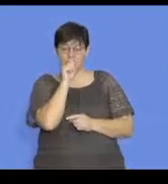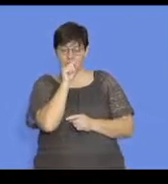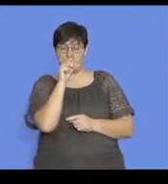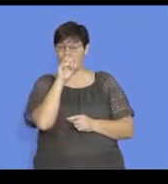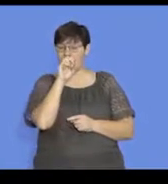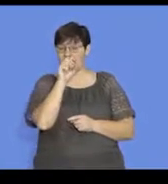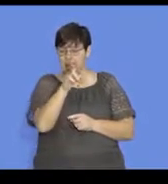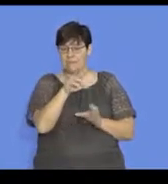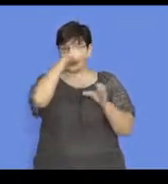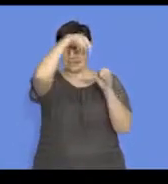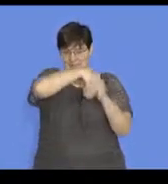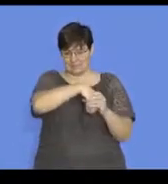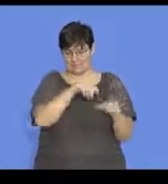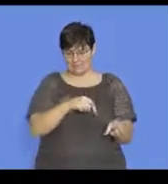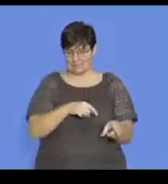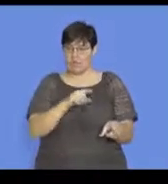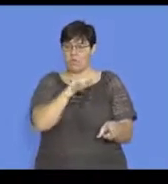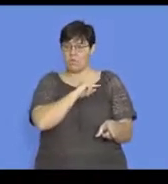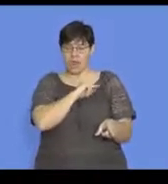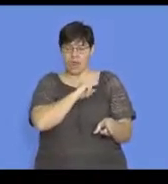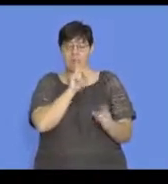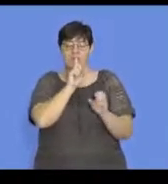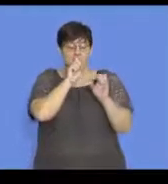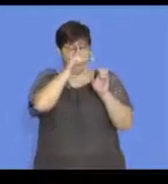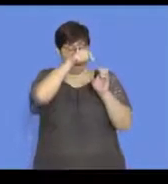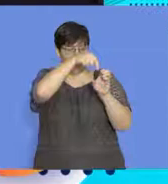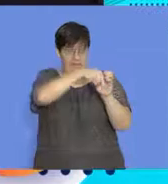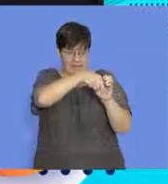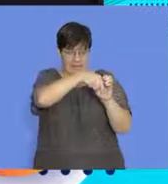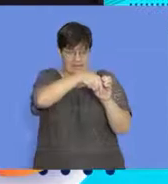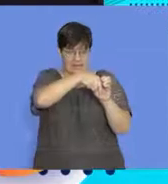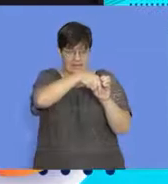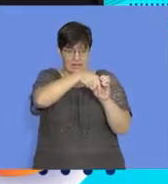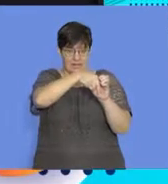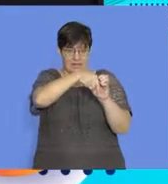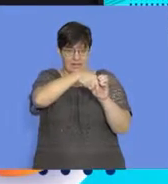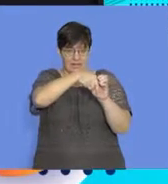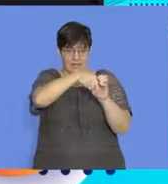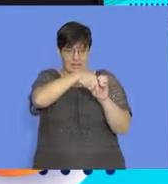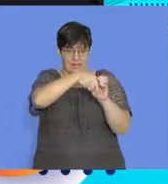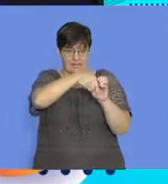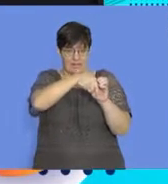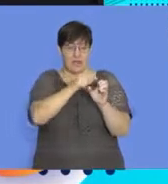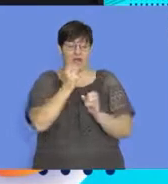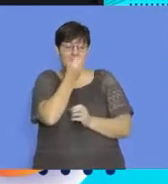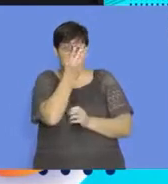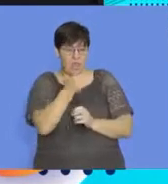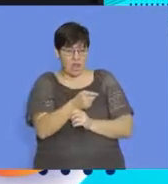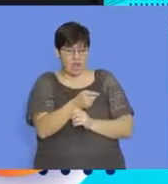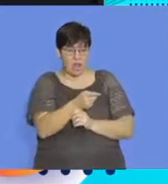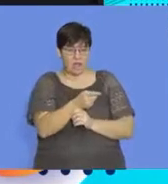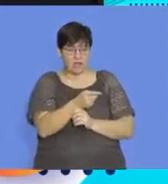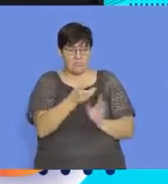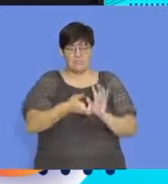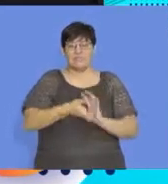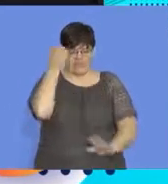pollinator. Why? Because that beak, if that beak comes in and it goes into the flower, it could